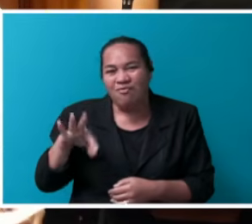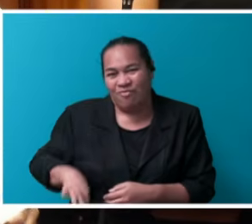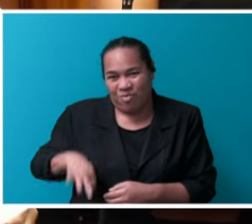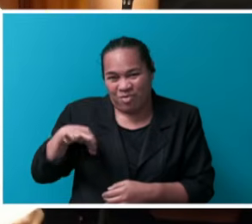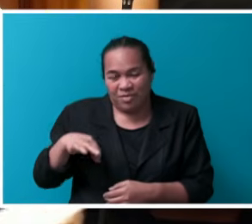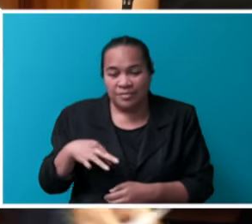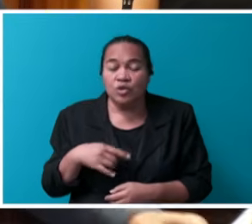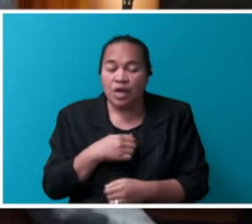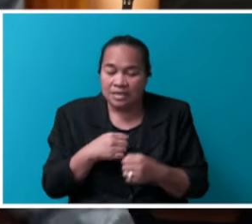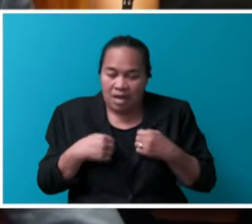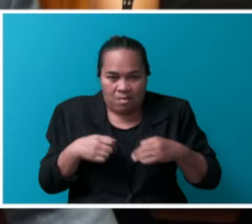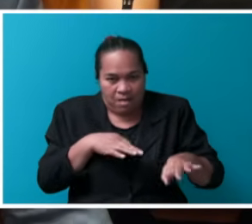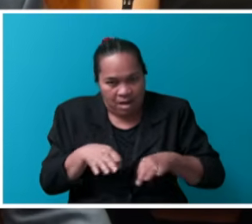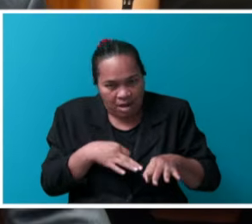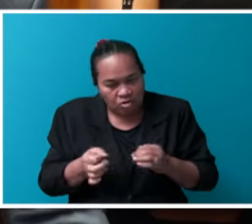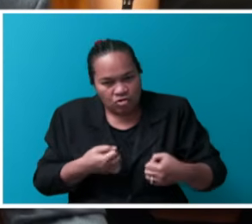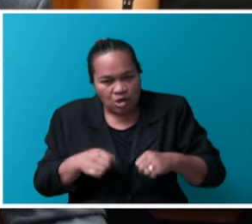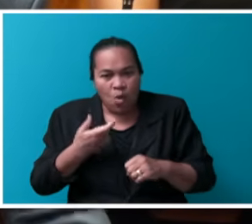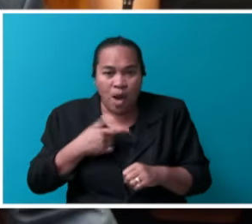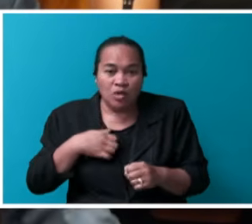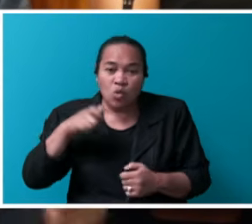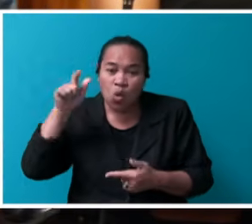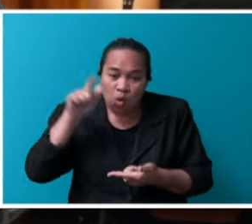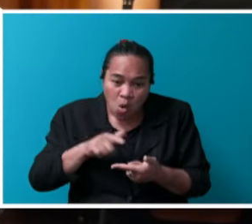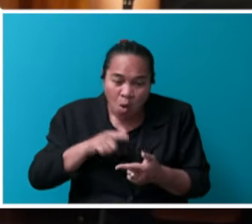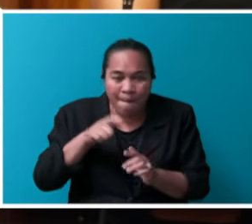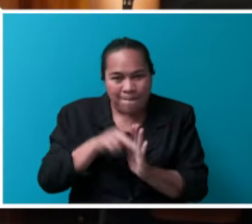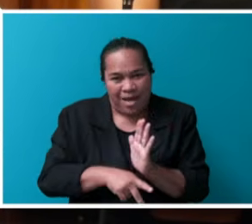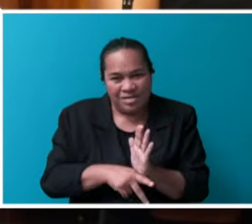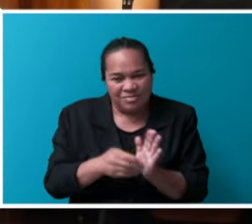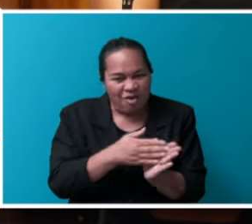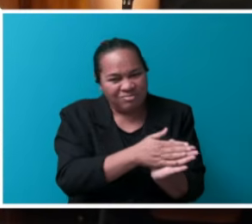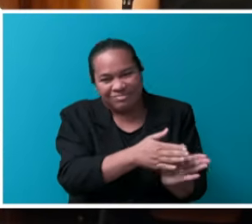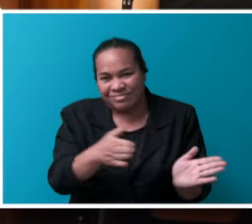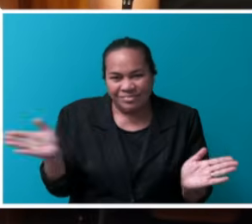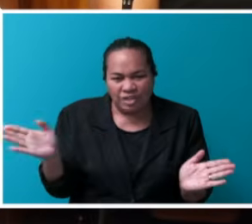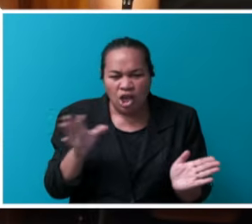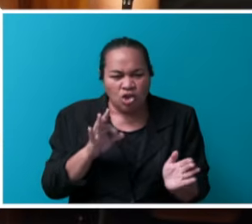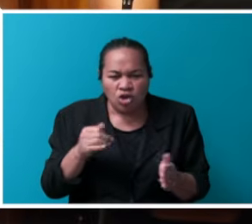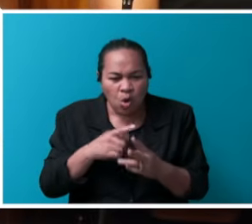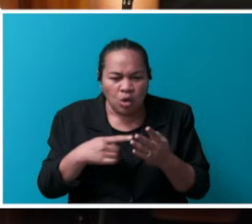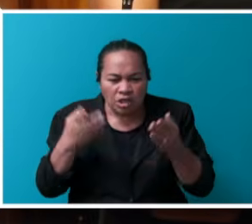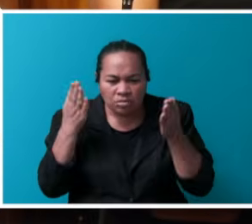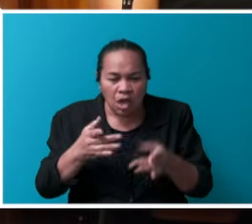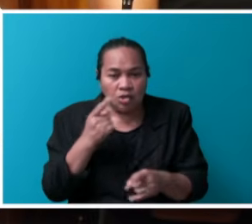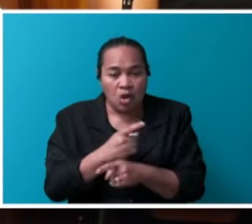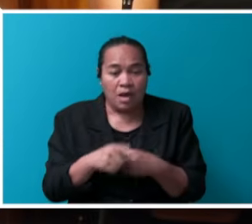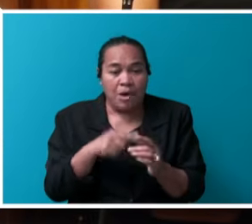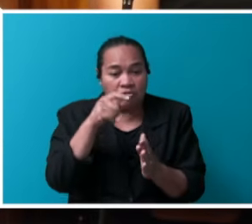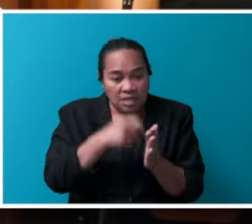broader strategy to lower prices across the board by addressing not just taxes and duties, but also the